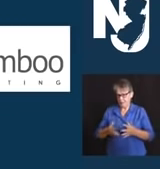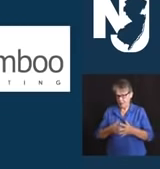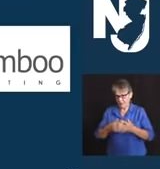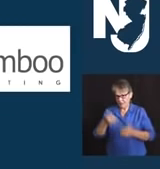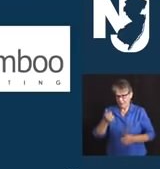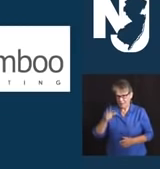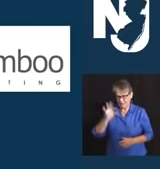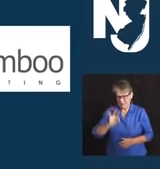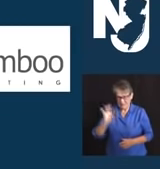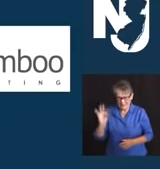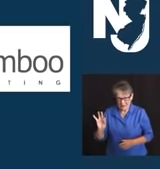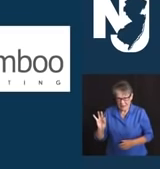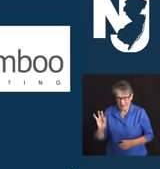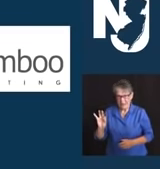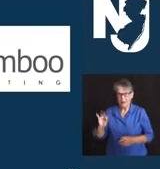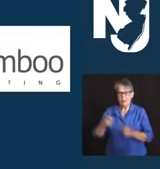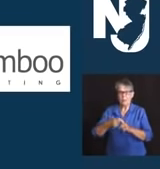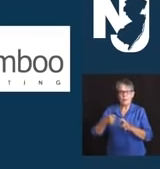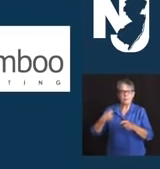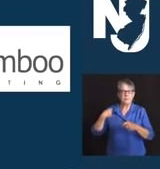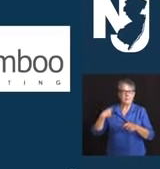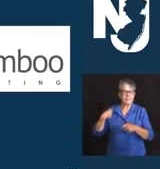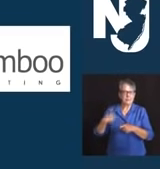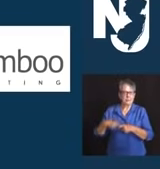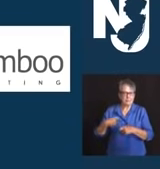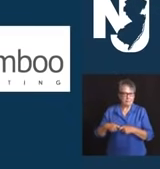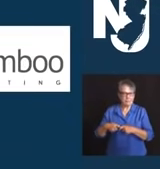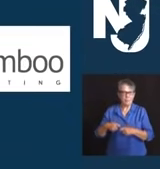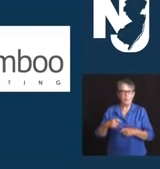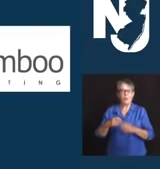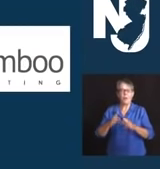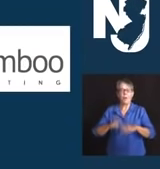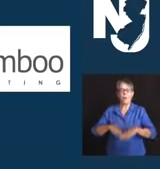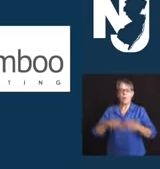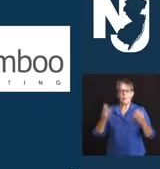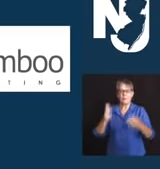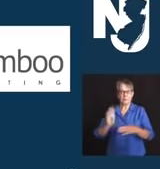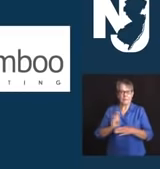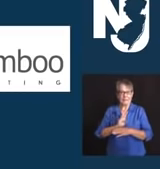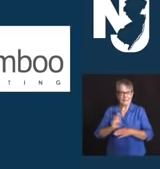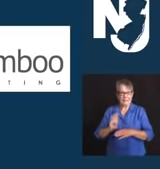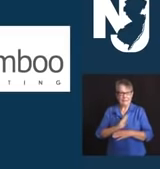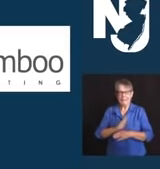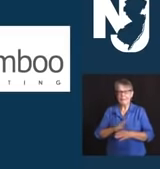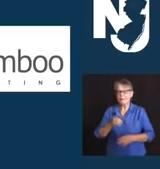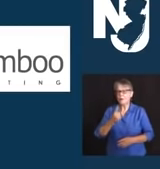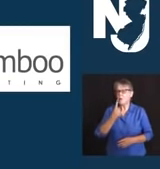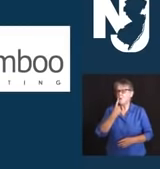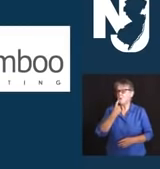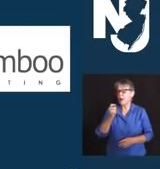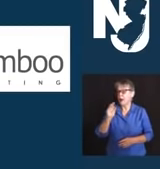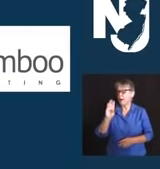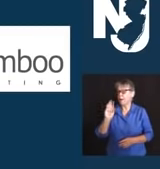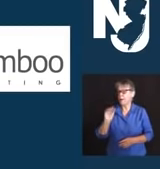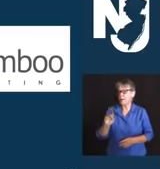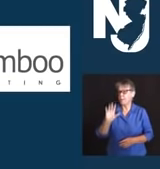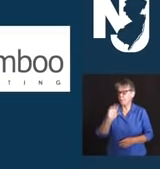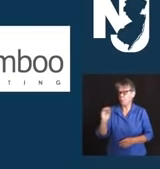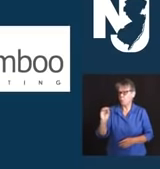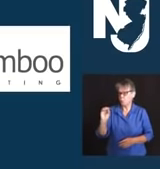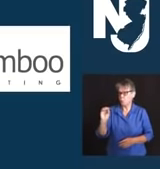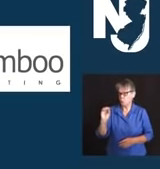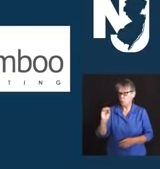fan. He opened his own firm, Red Bamboo Marketing, in 2014 and set out to help his clients build their